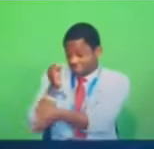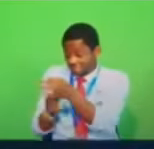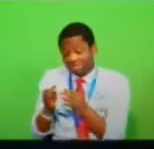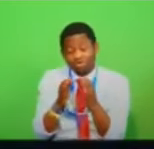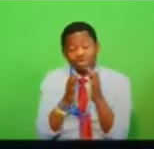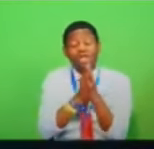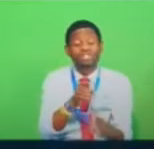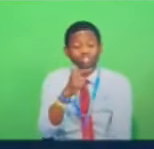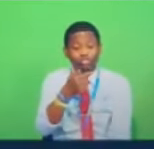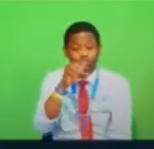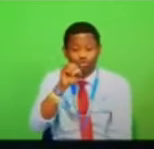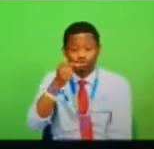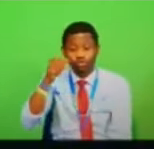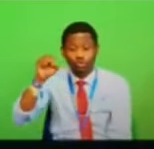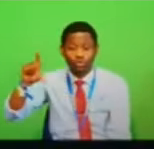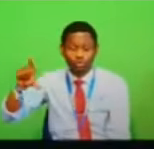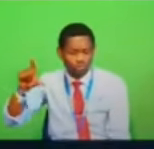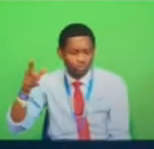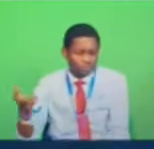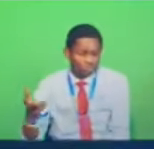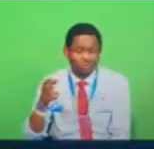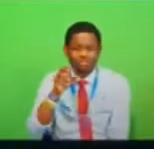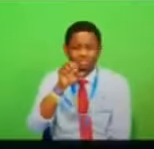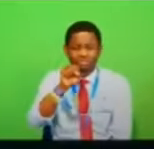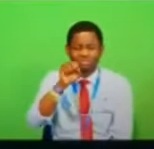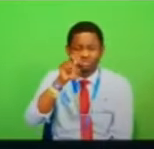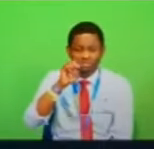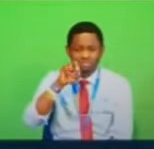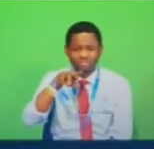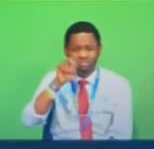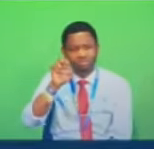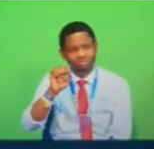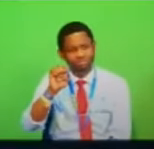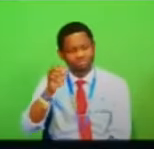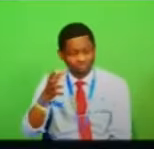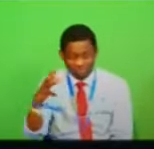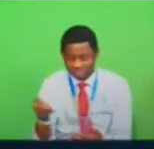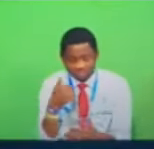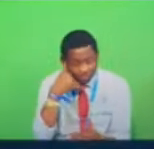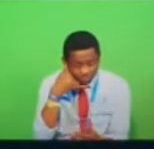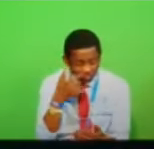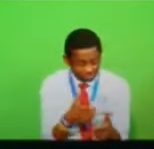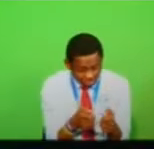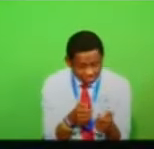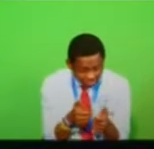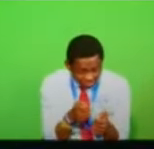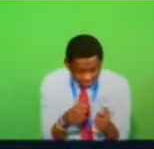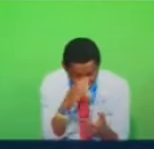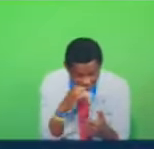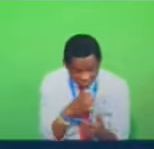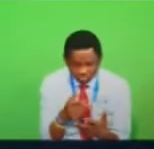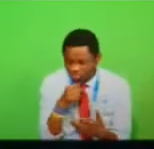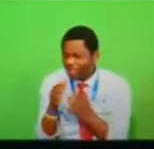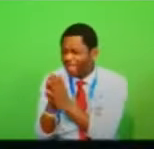When they are looking for directions or they are looking for things, they pick their phones and they think they can find everything there. And so, beloved in Christ, I